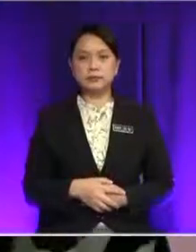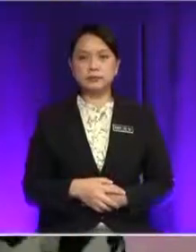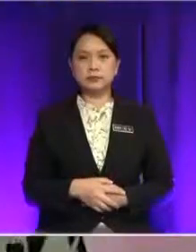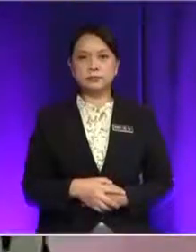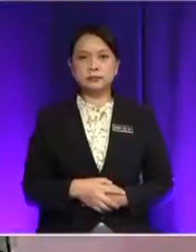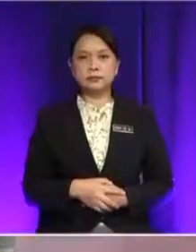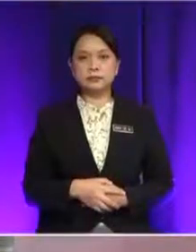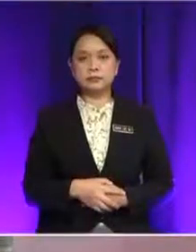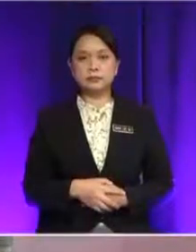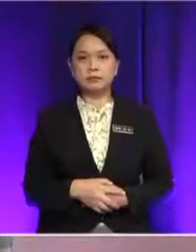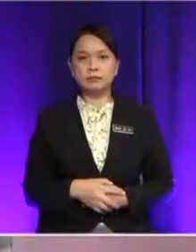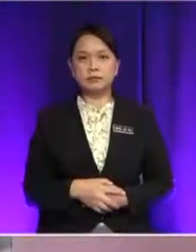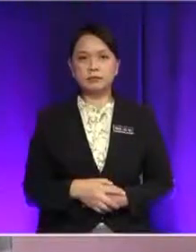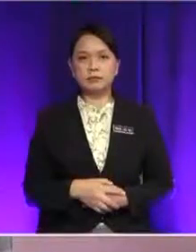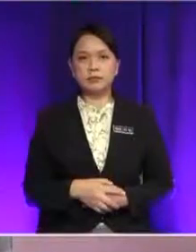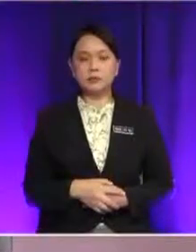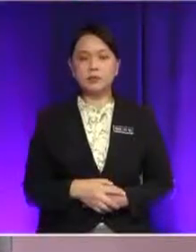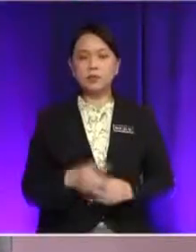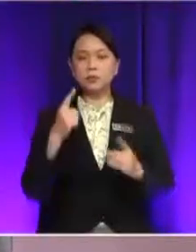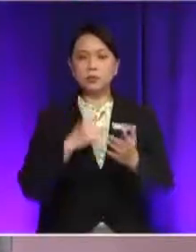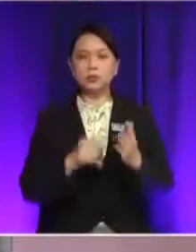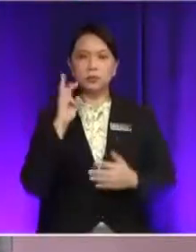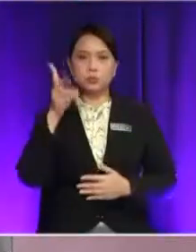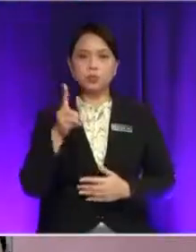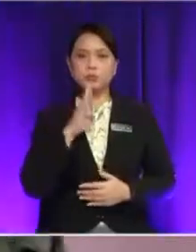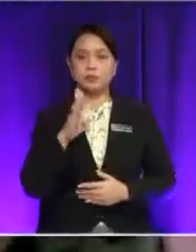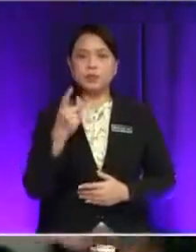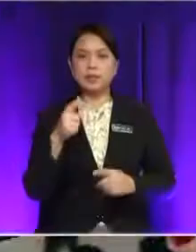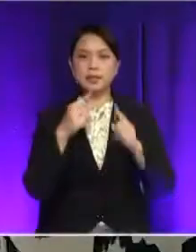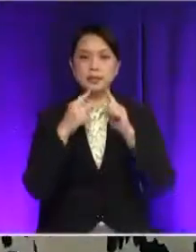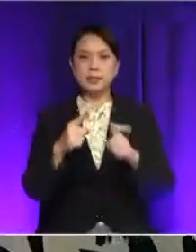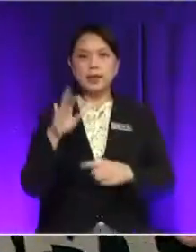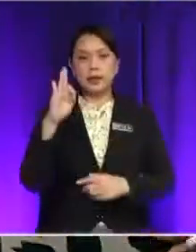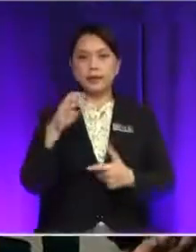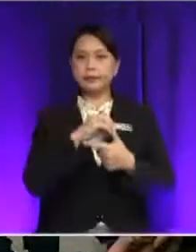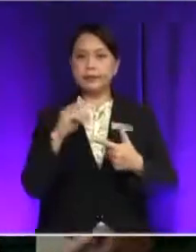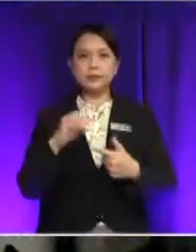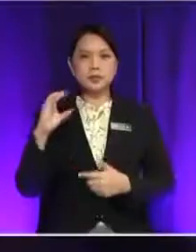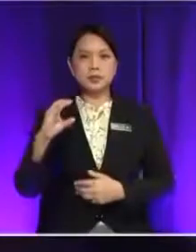Okay, so now what would be the answer, guys? Would it be F or C? Okay.